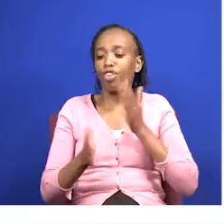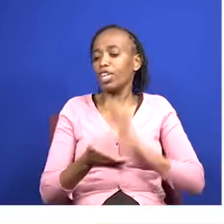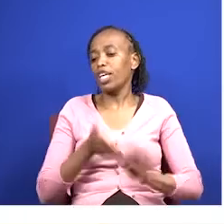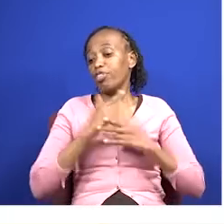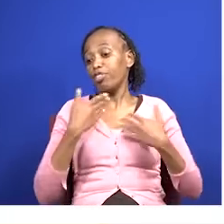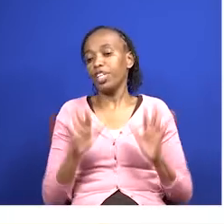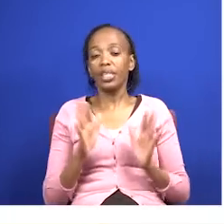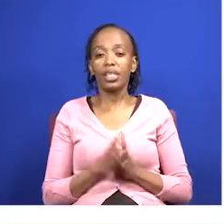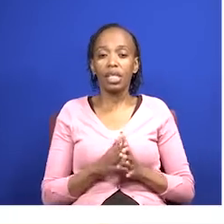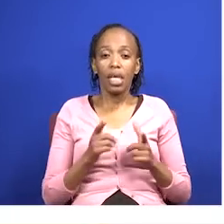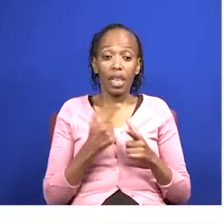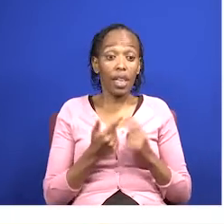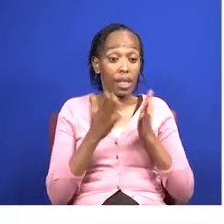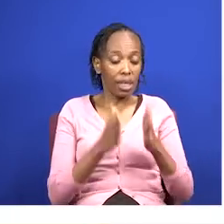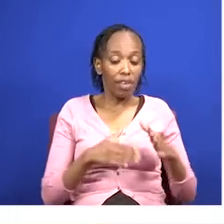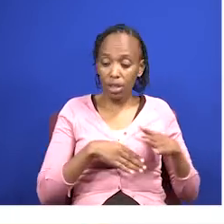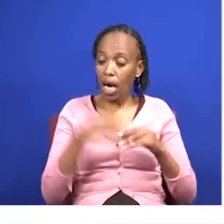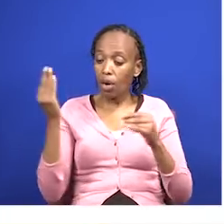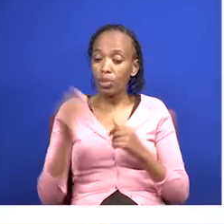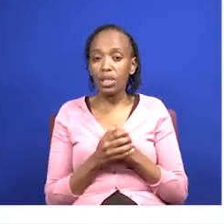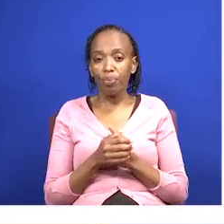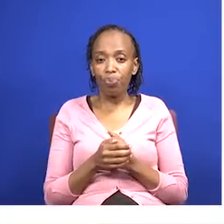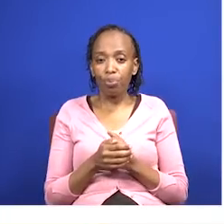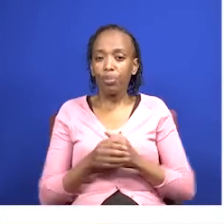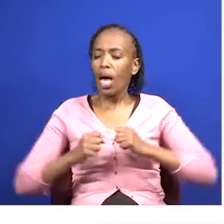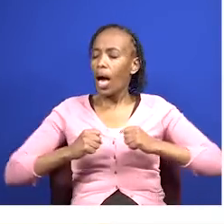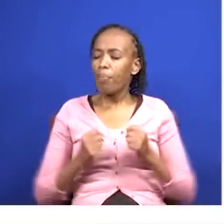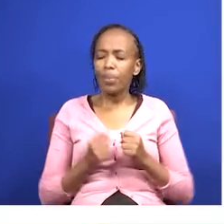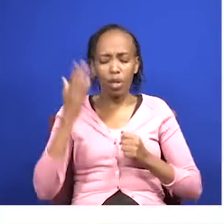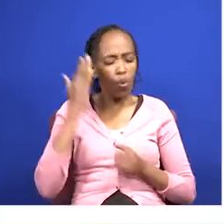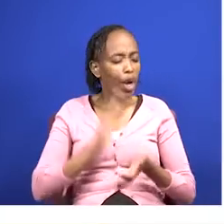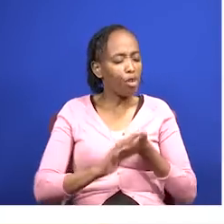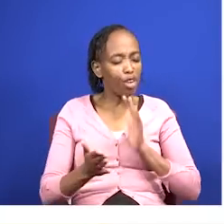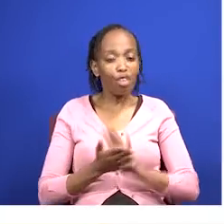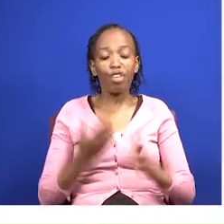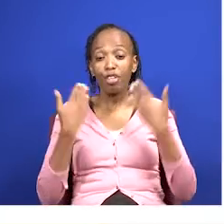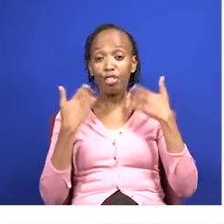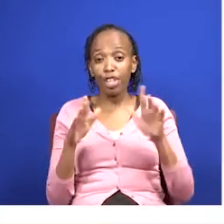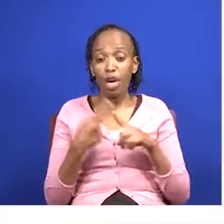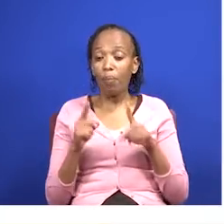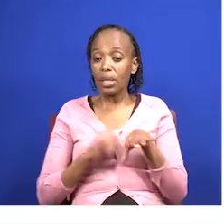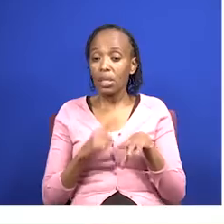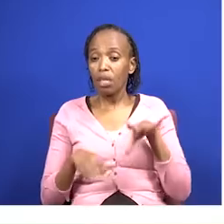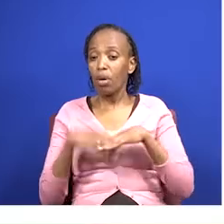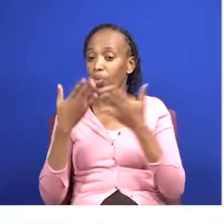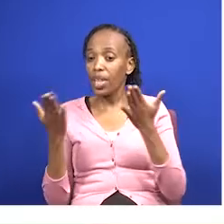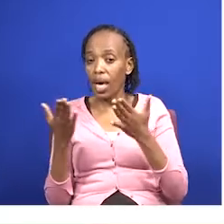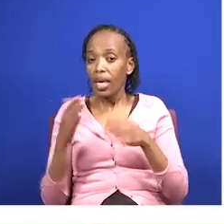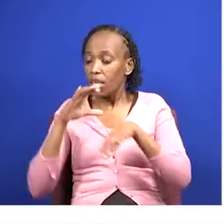he forgave him. And this servant went out happy because he had been forgiven. But once he was